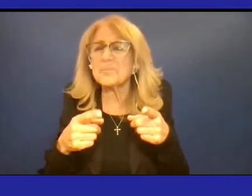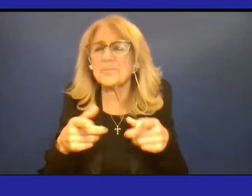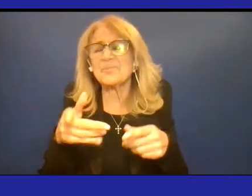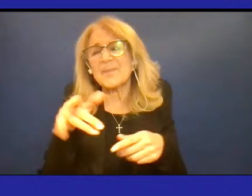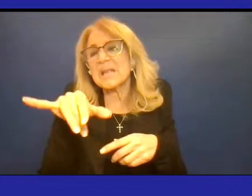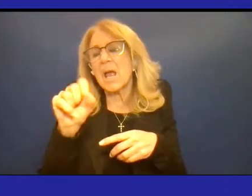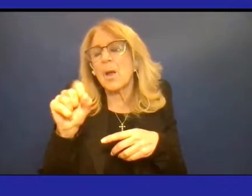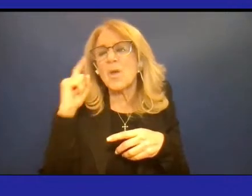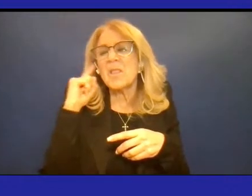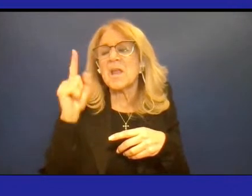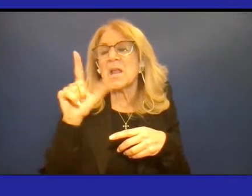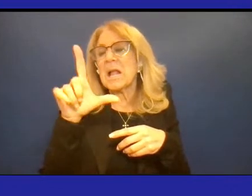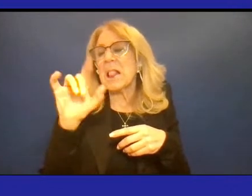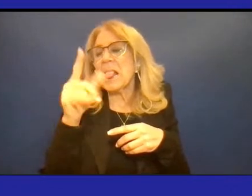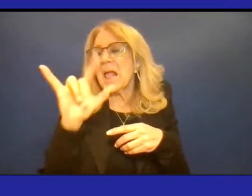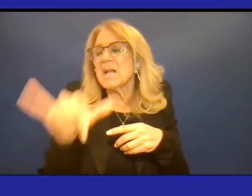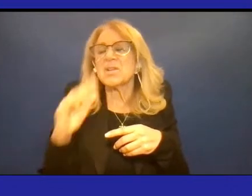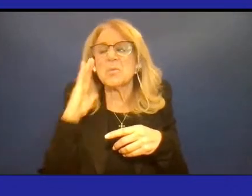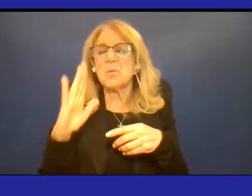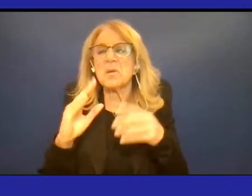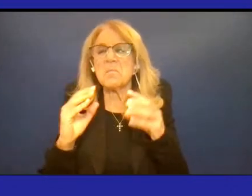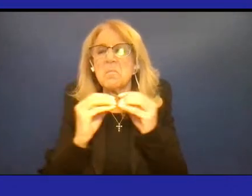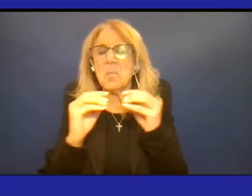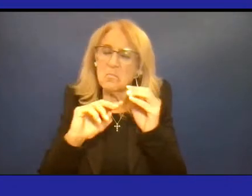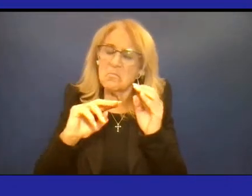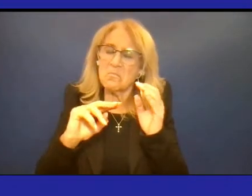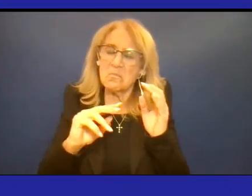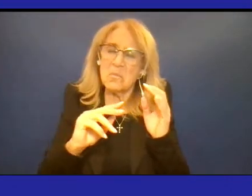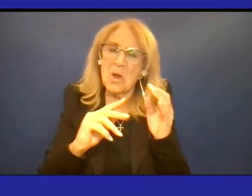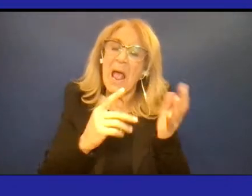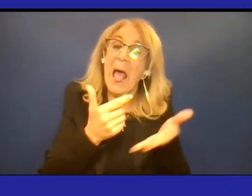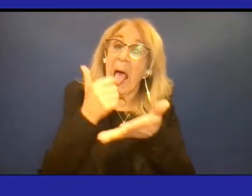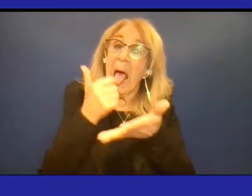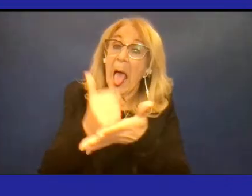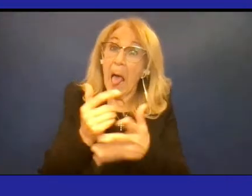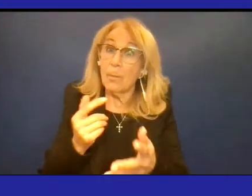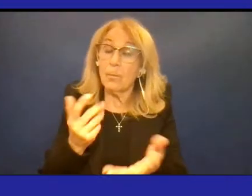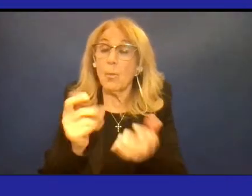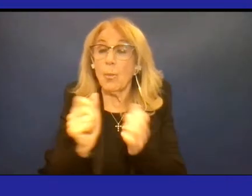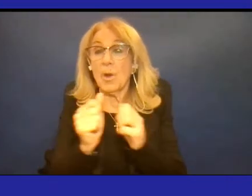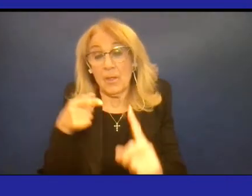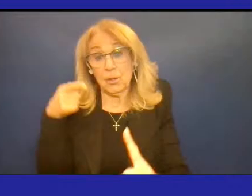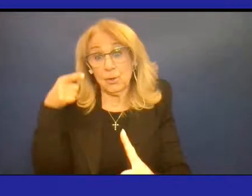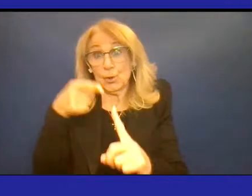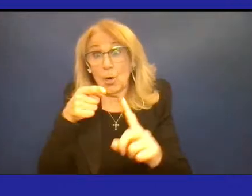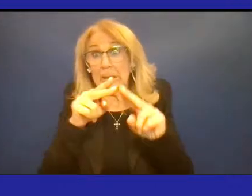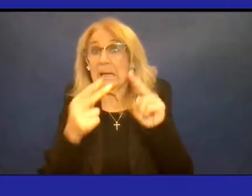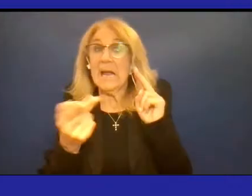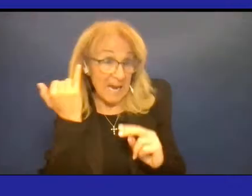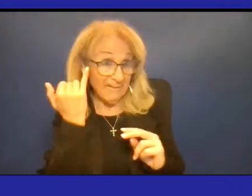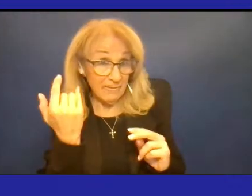system will be a more meaningful statistic, and if it helps bring our target down, we would certainly do that. Okay.